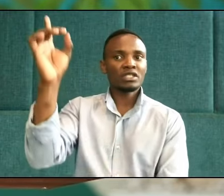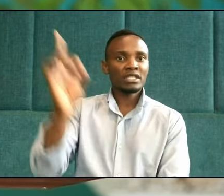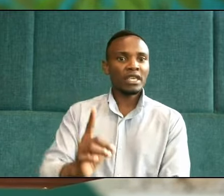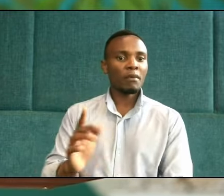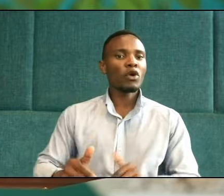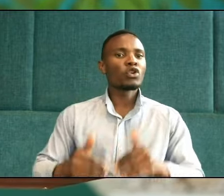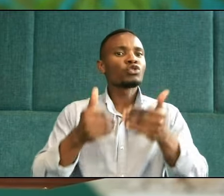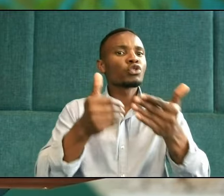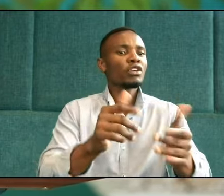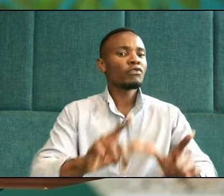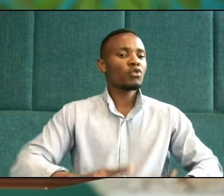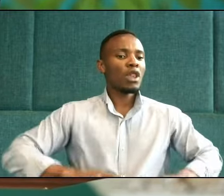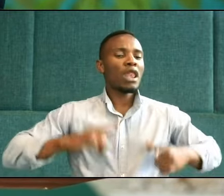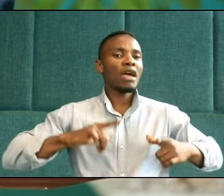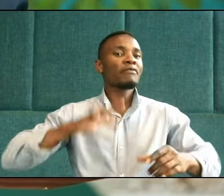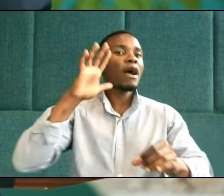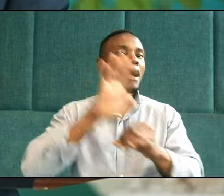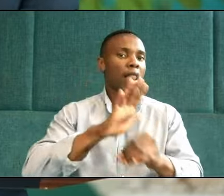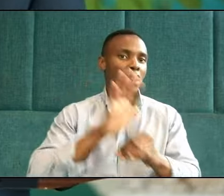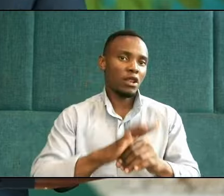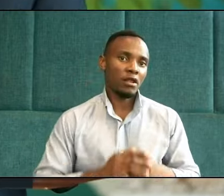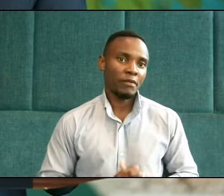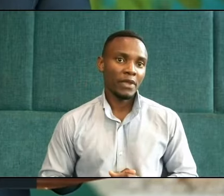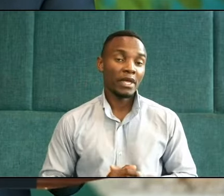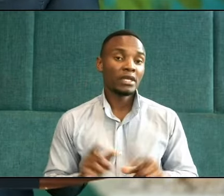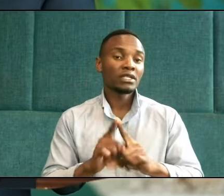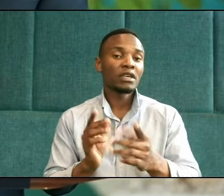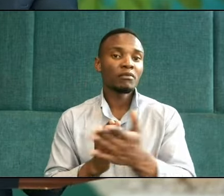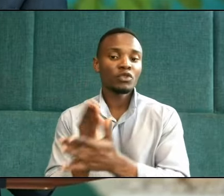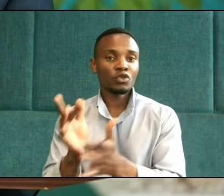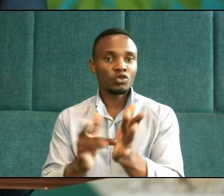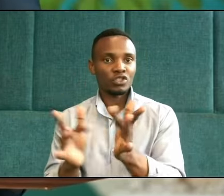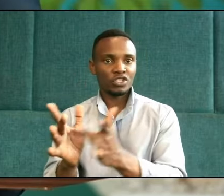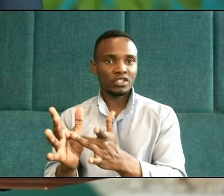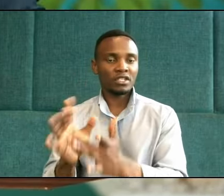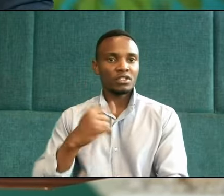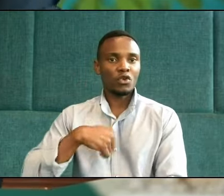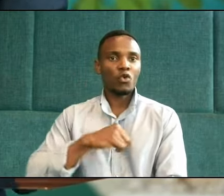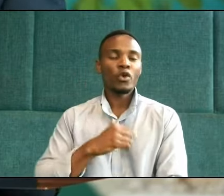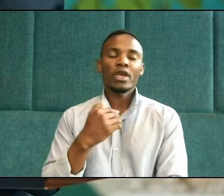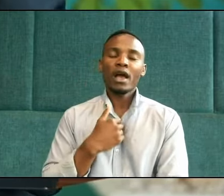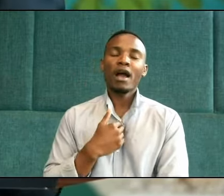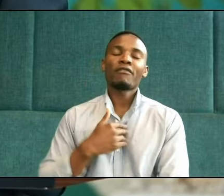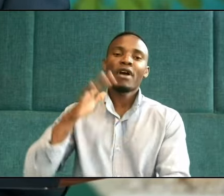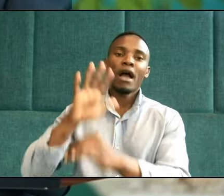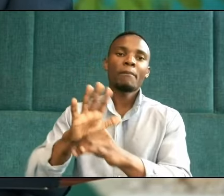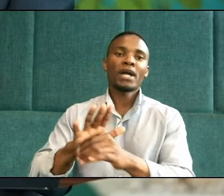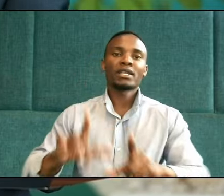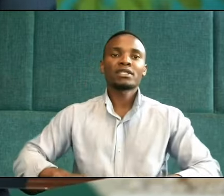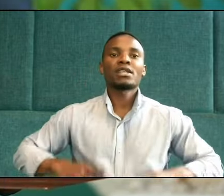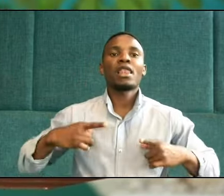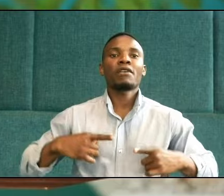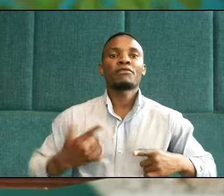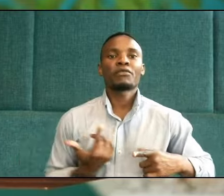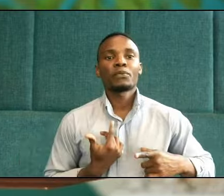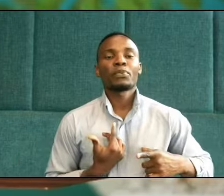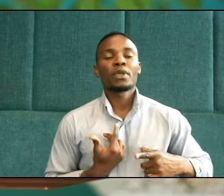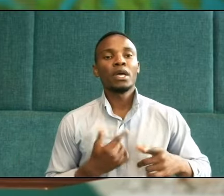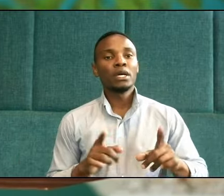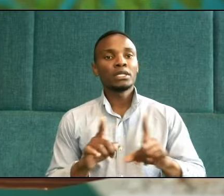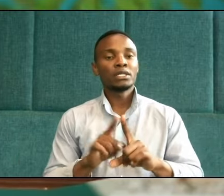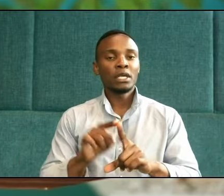have it abundantly." So in his life, we have an abundant life, praise the Lord. And